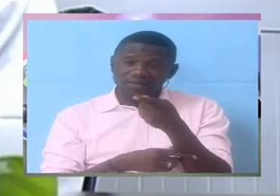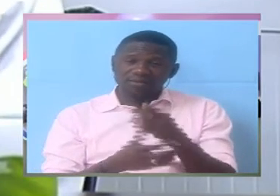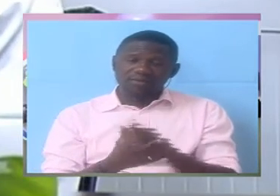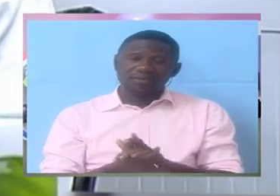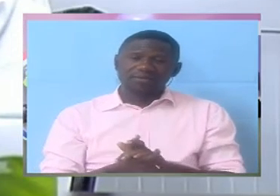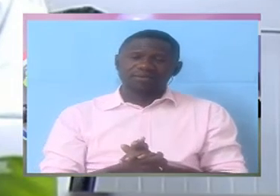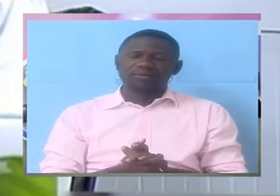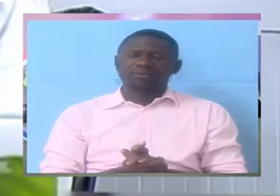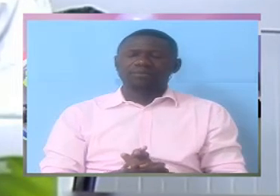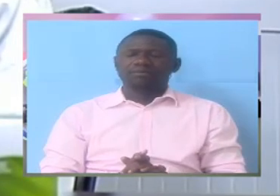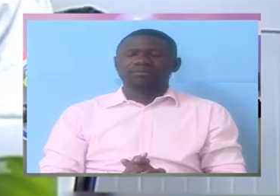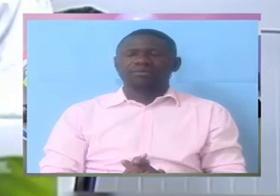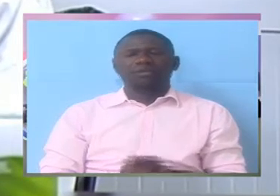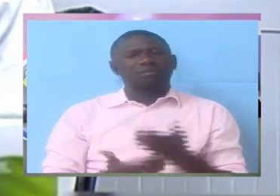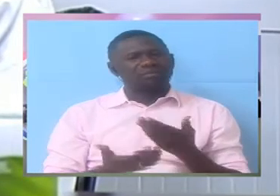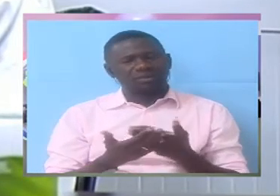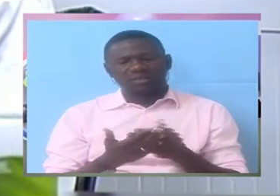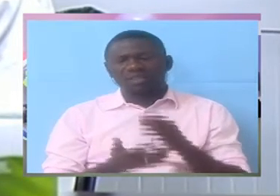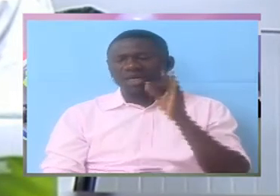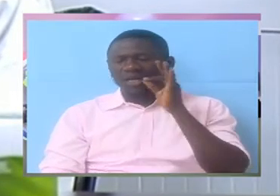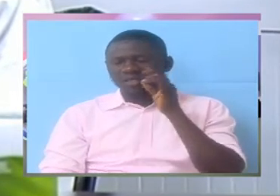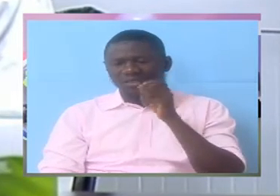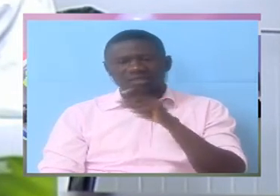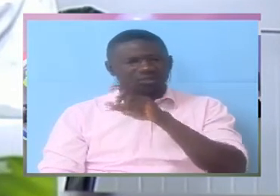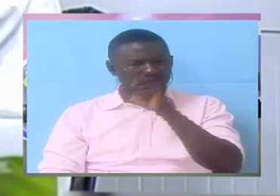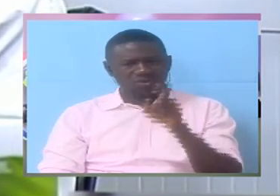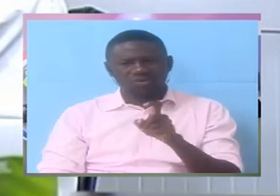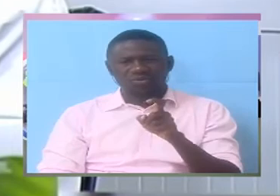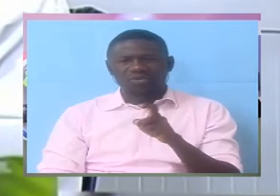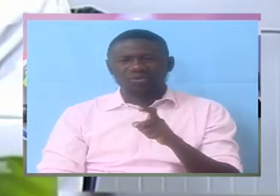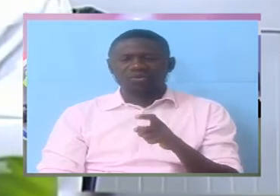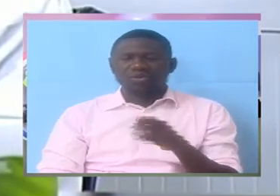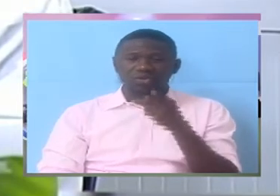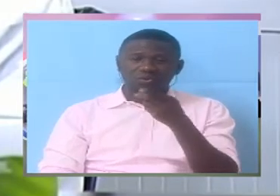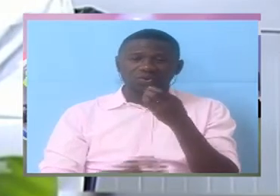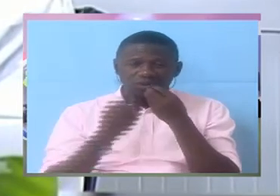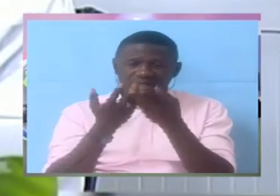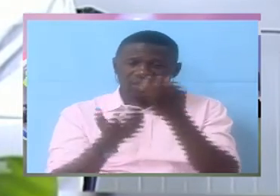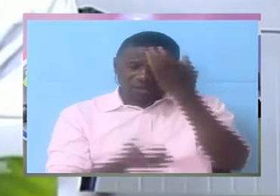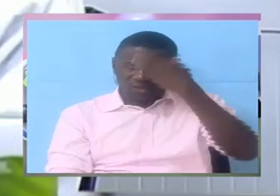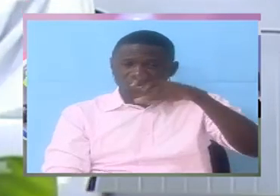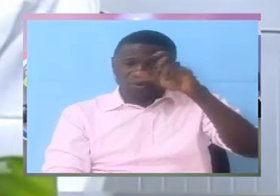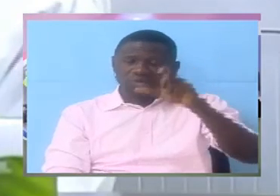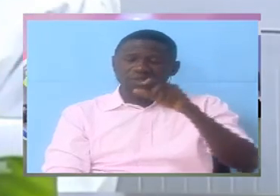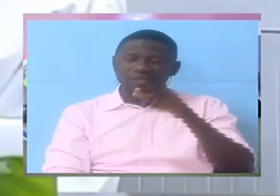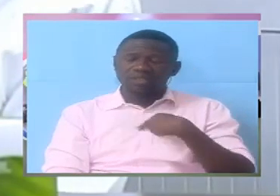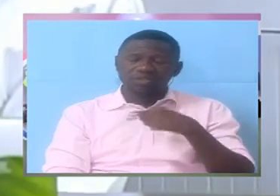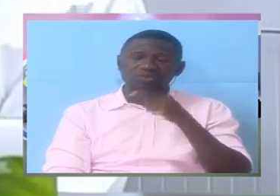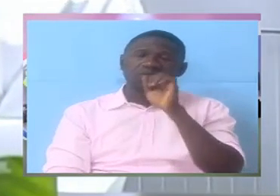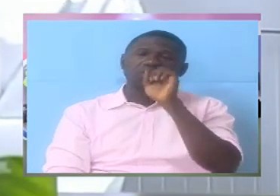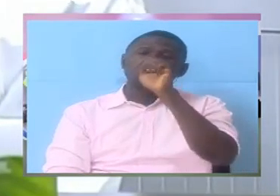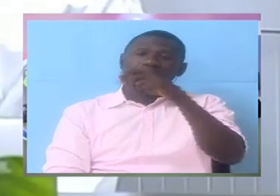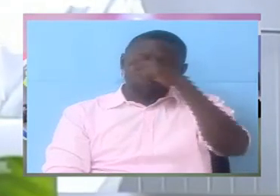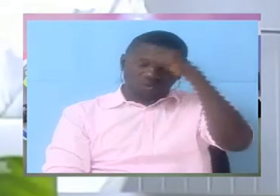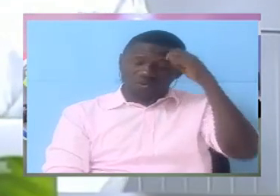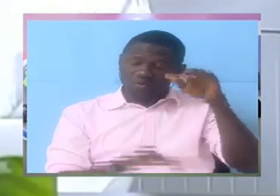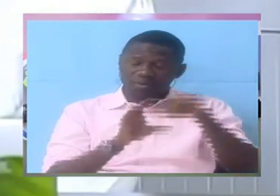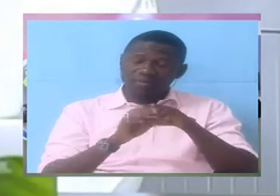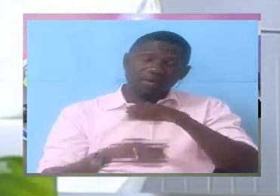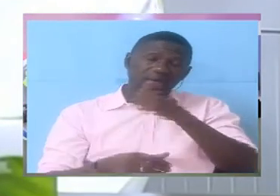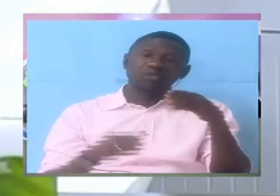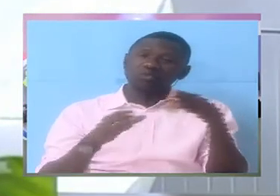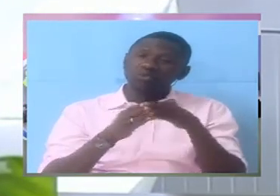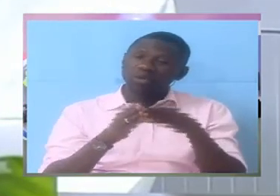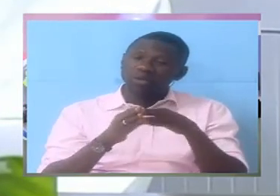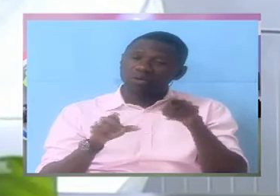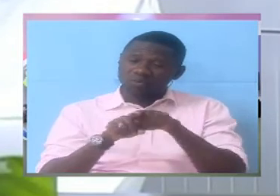this situation. Just answer the question. Didn't you just tell the commission that it was your colleagues and together with you